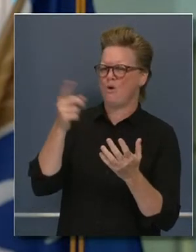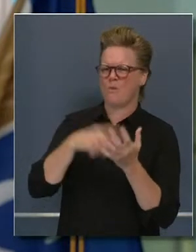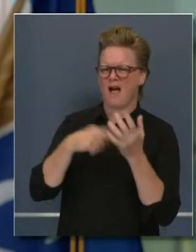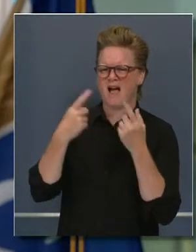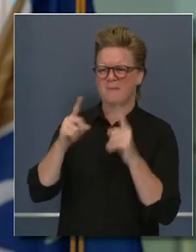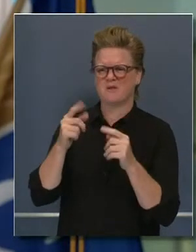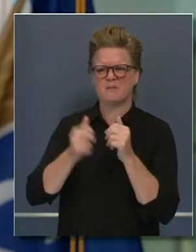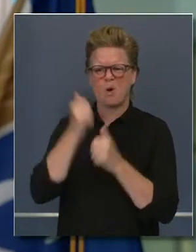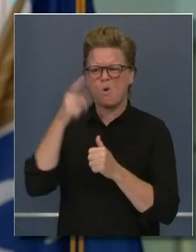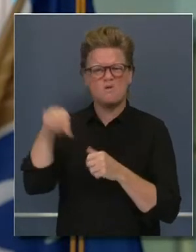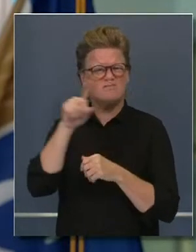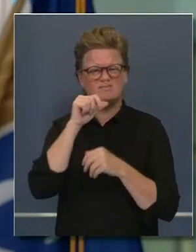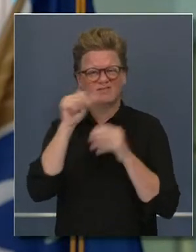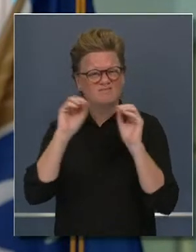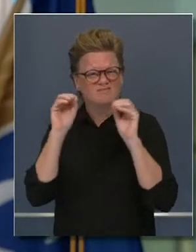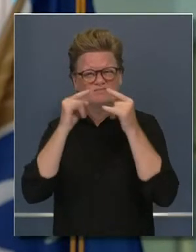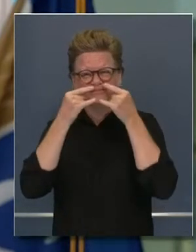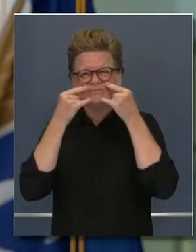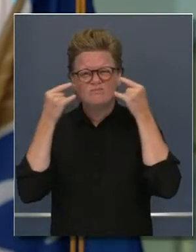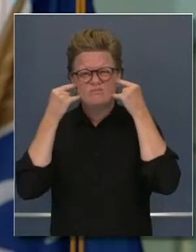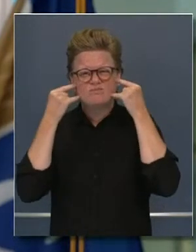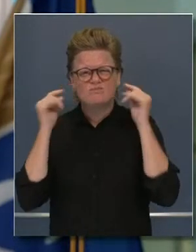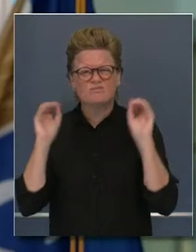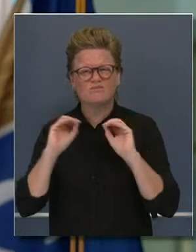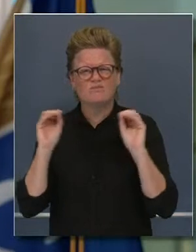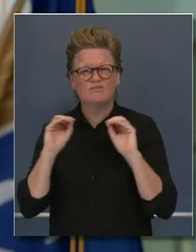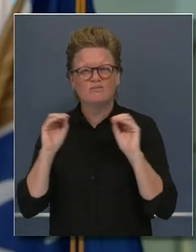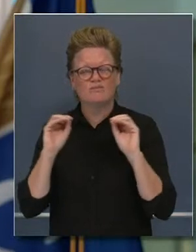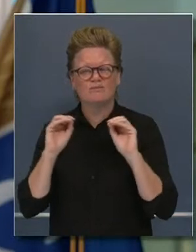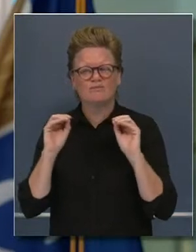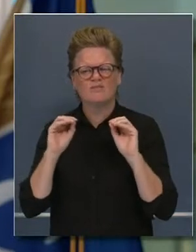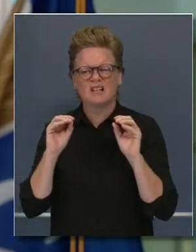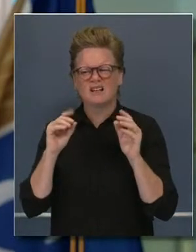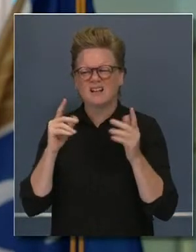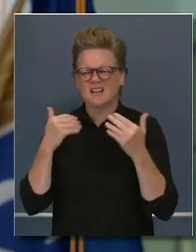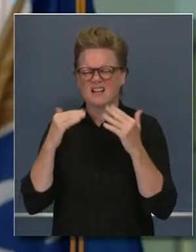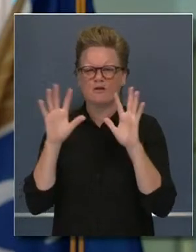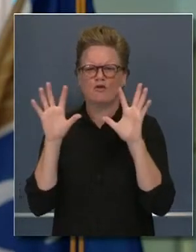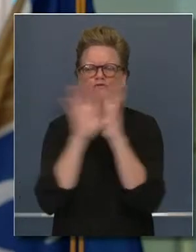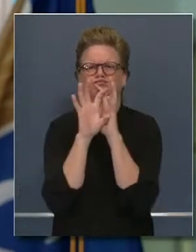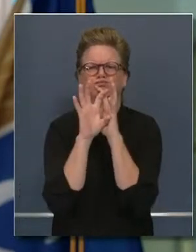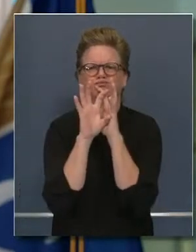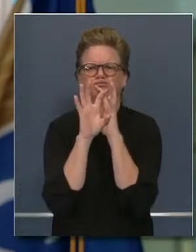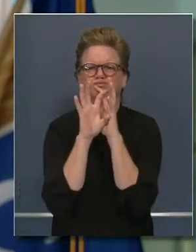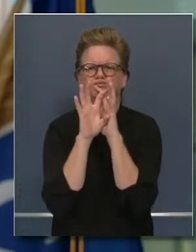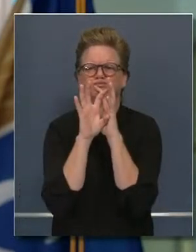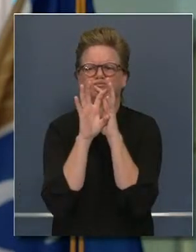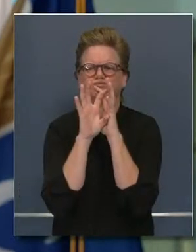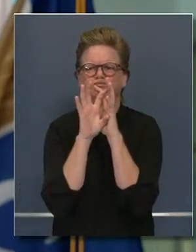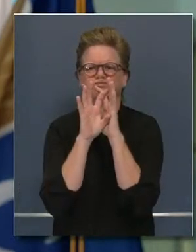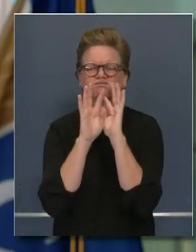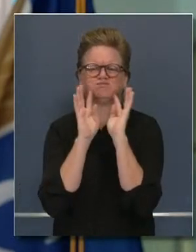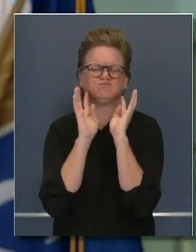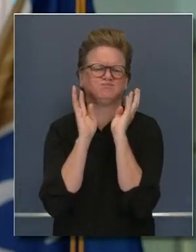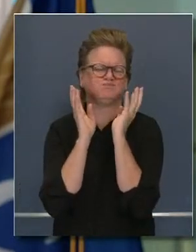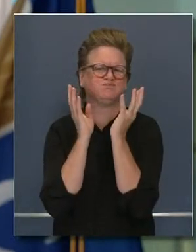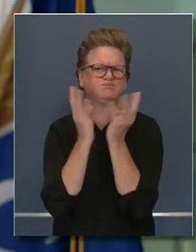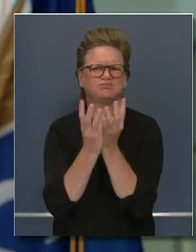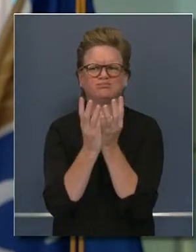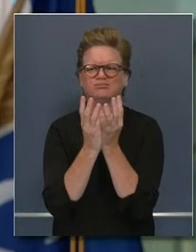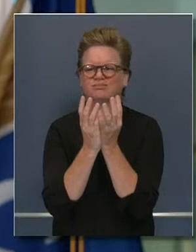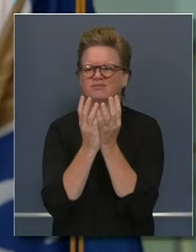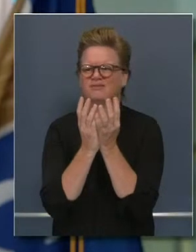weren't wearing masks. Most people were standing shoulder to shoulder. The CHP issued a permit for the event, even though gatherings of that